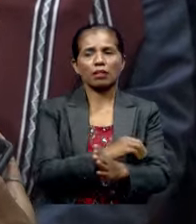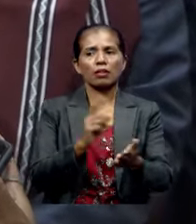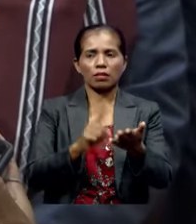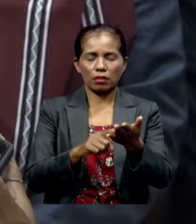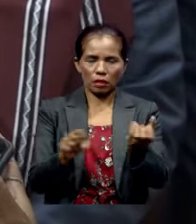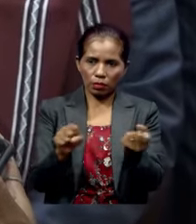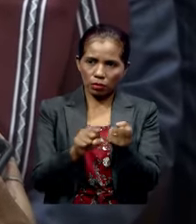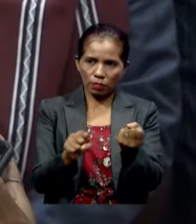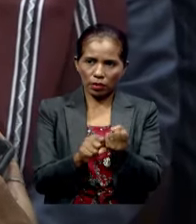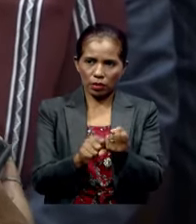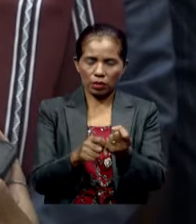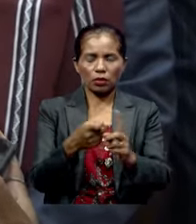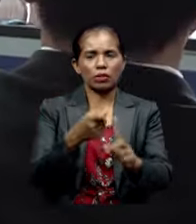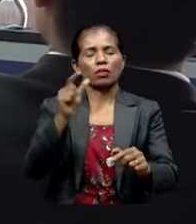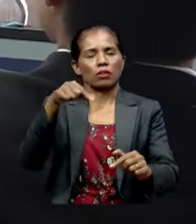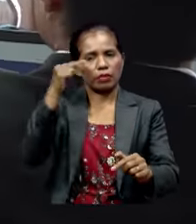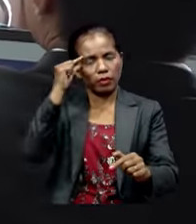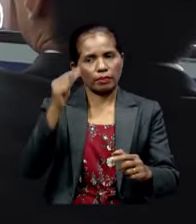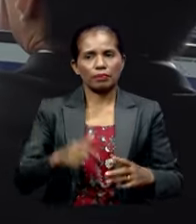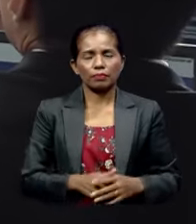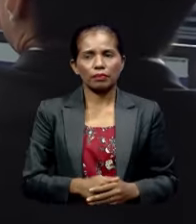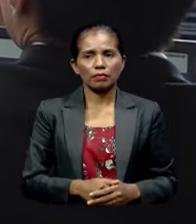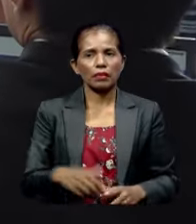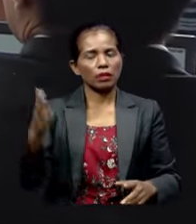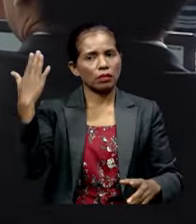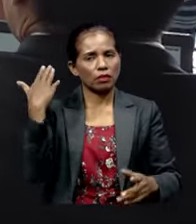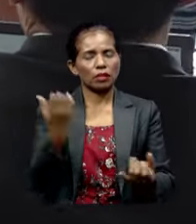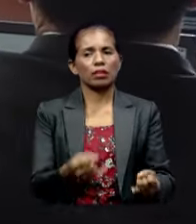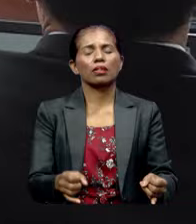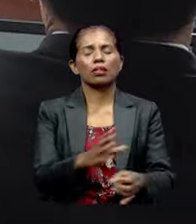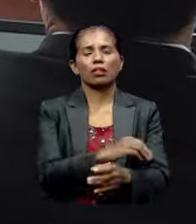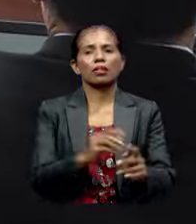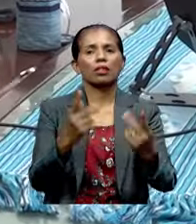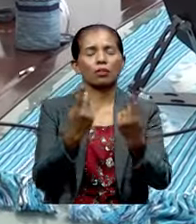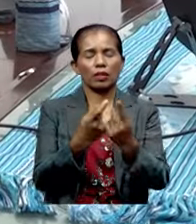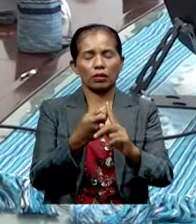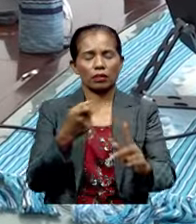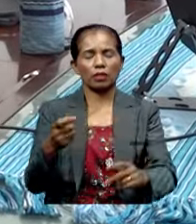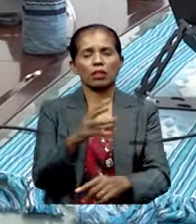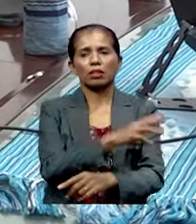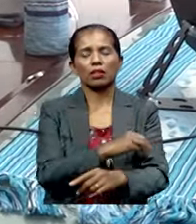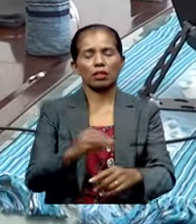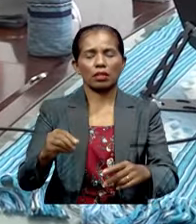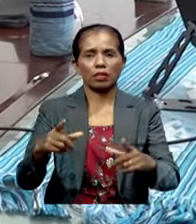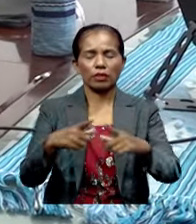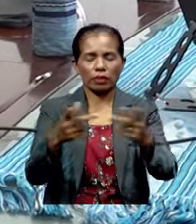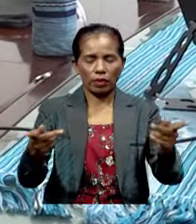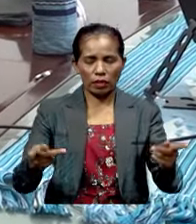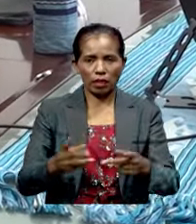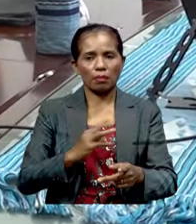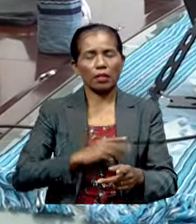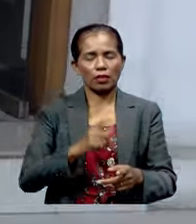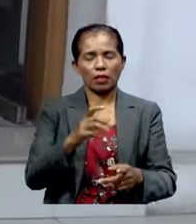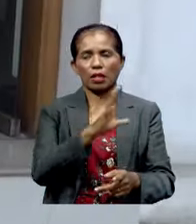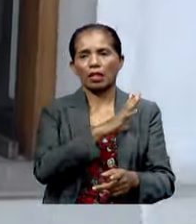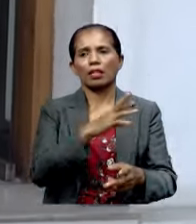support from the government. Antes ne investidor husi Japão observa ona fatin iha manatutu no laleia mai bese hein resultado